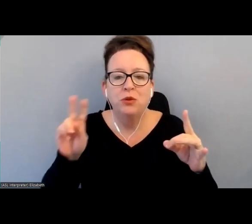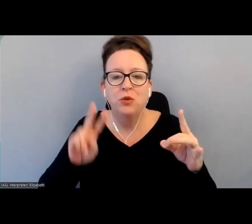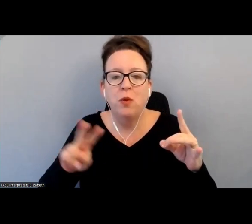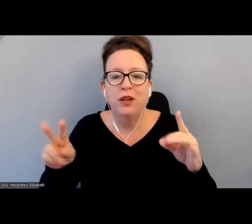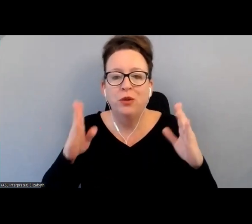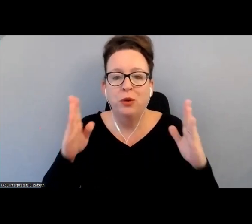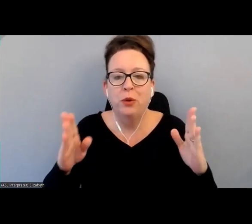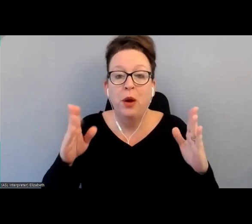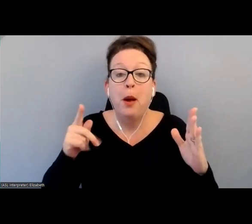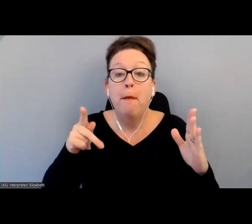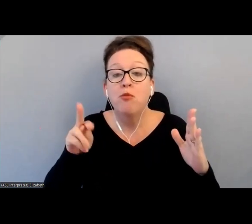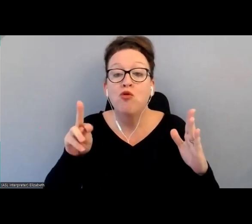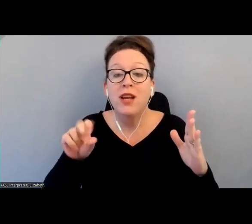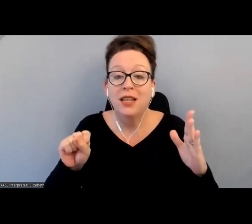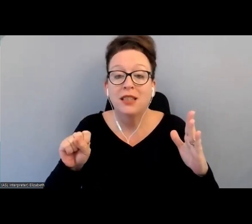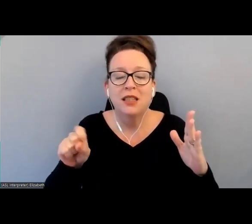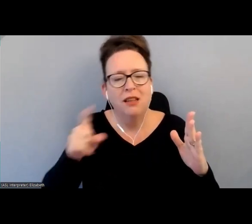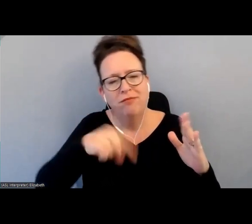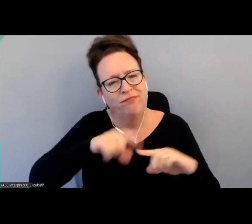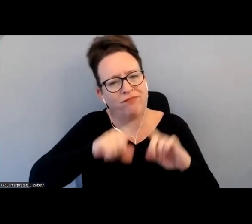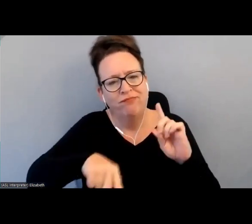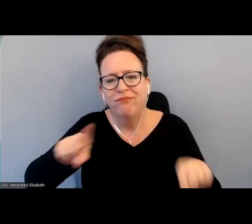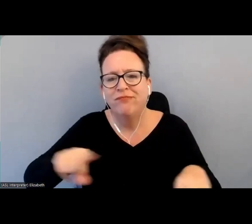school. So it's,